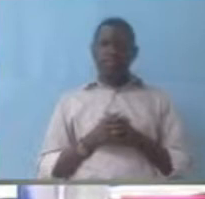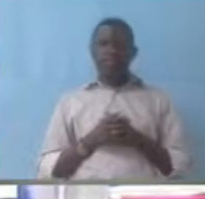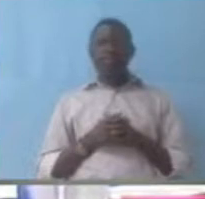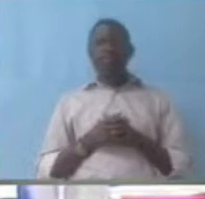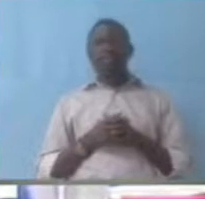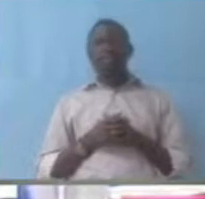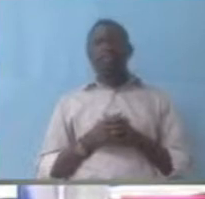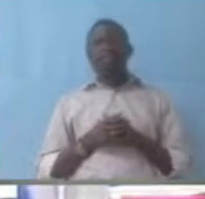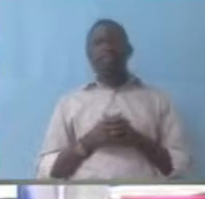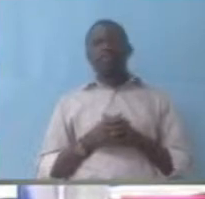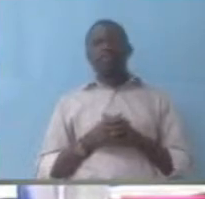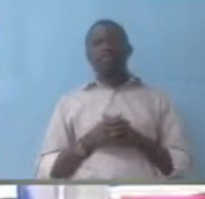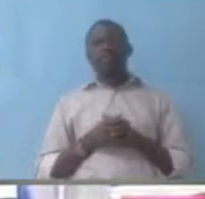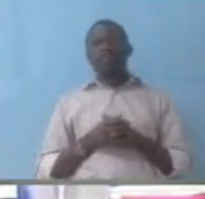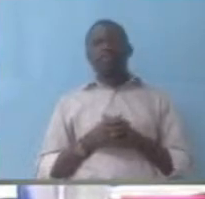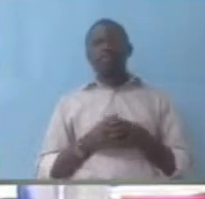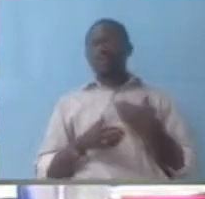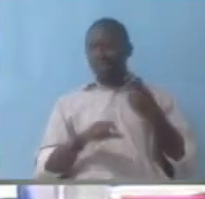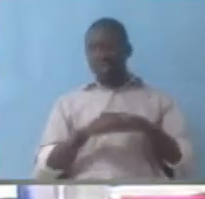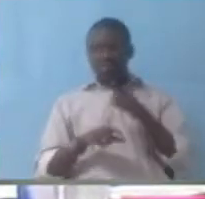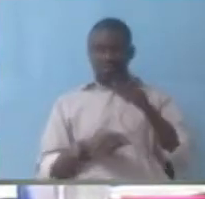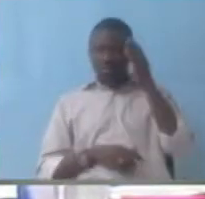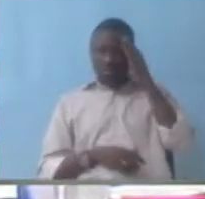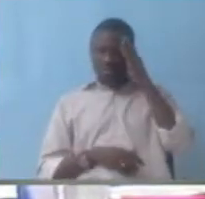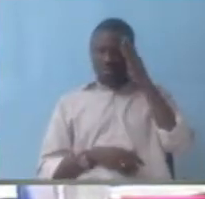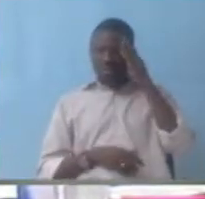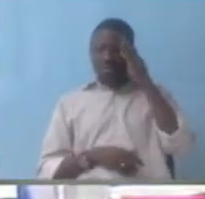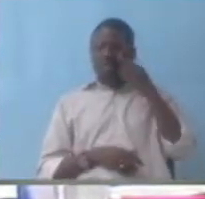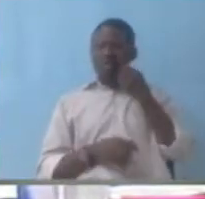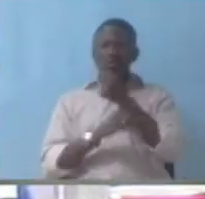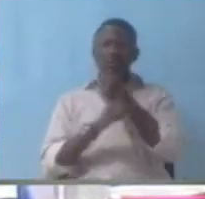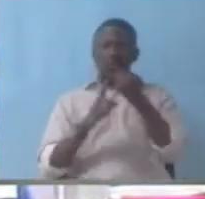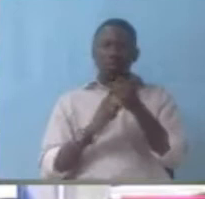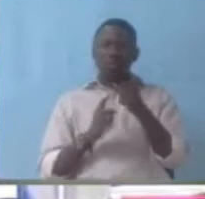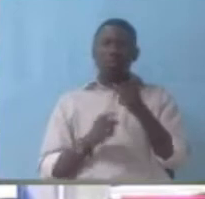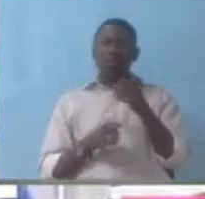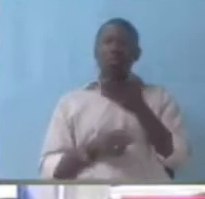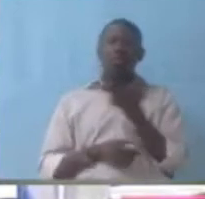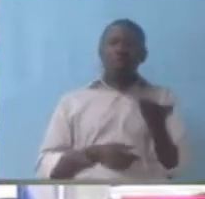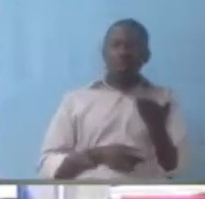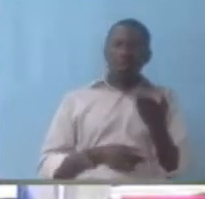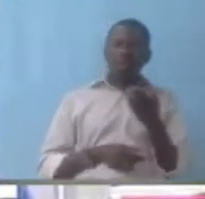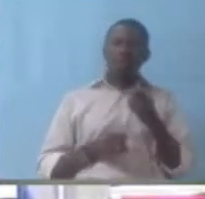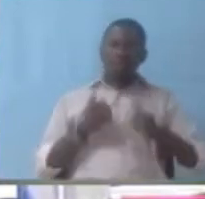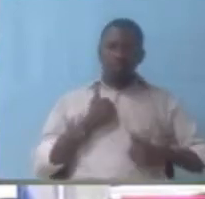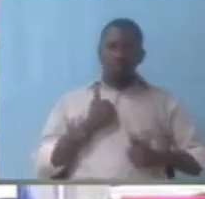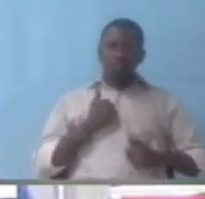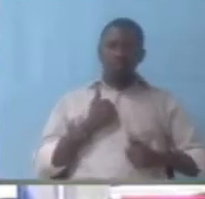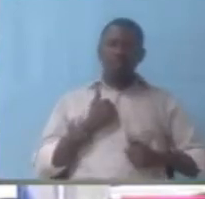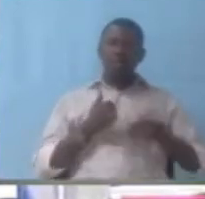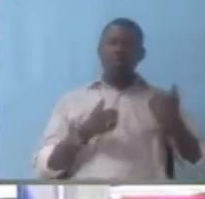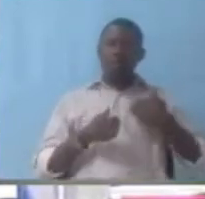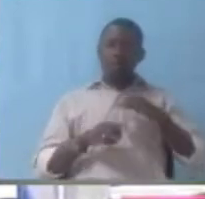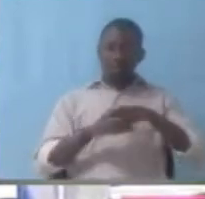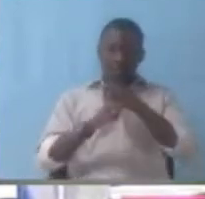lekam. Were you aware of instances where security detainees were discharged or acquitted